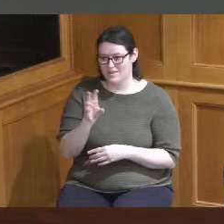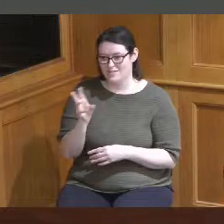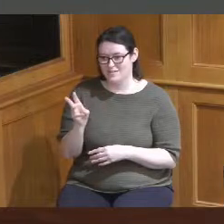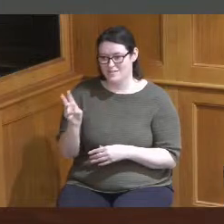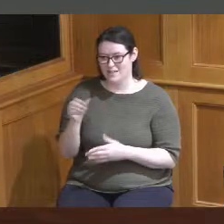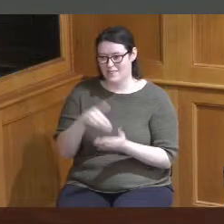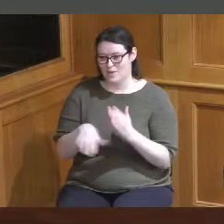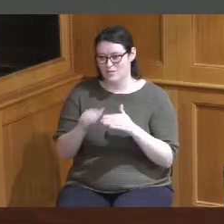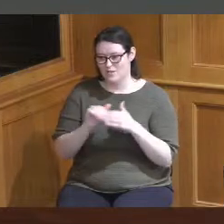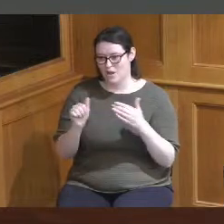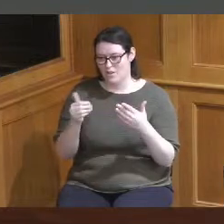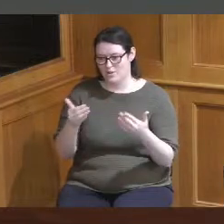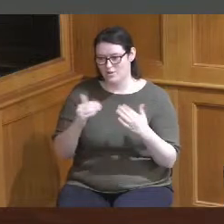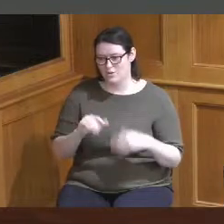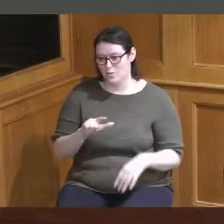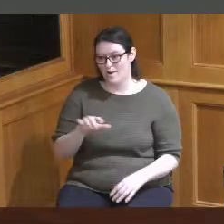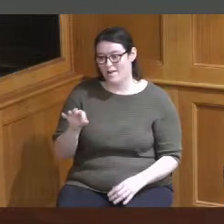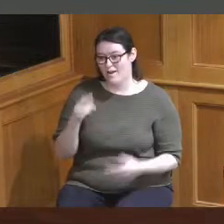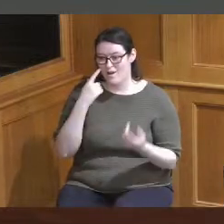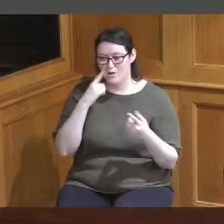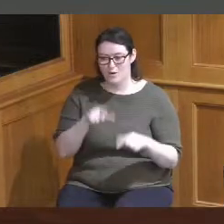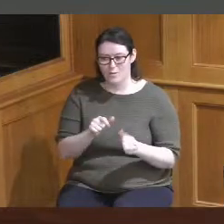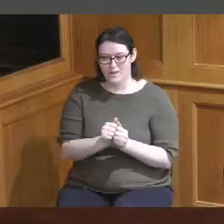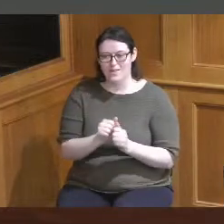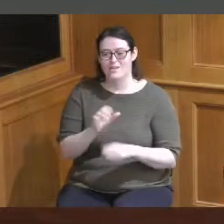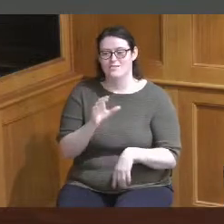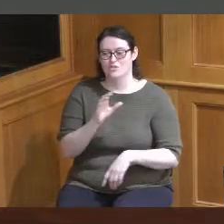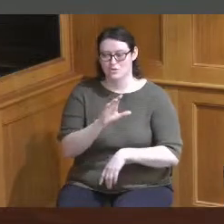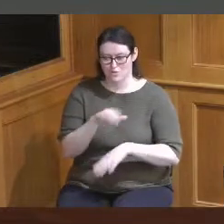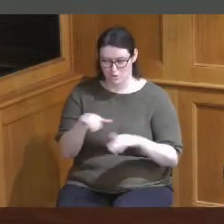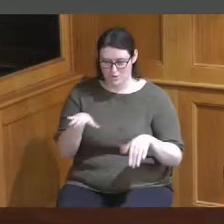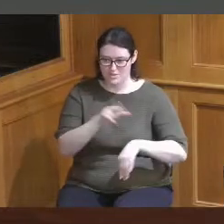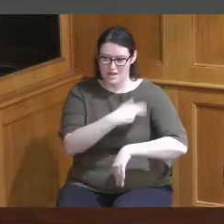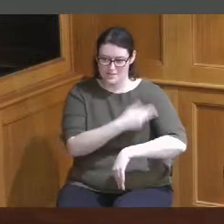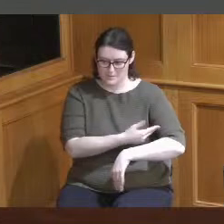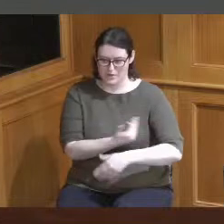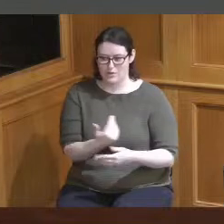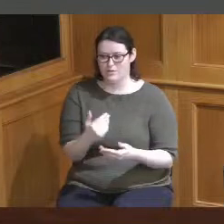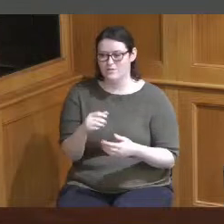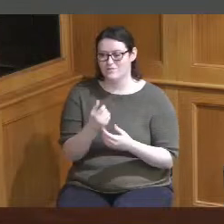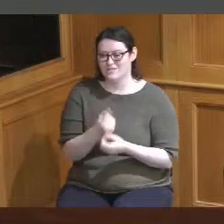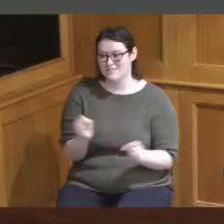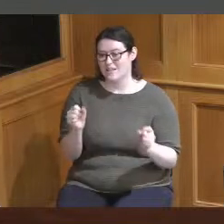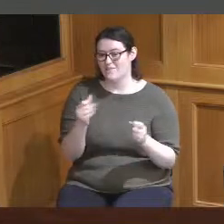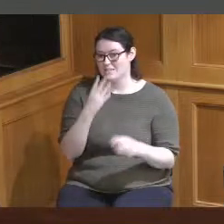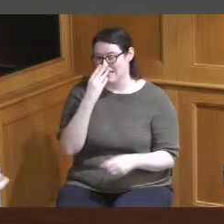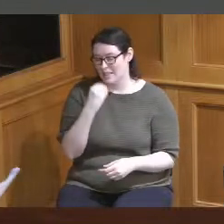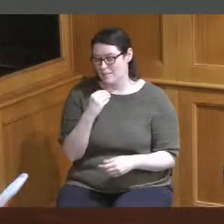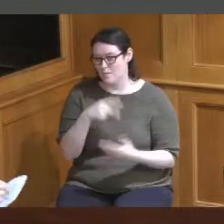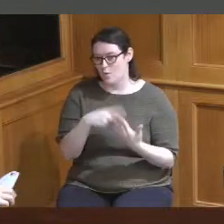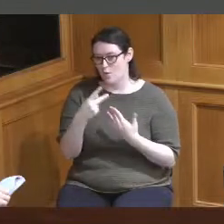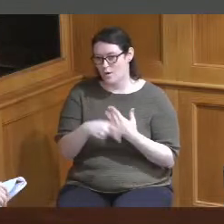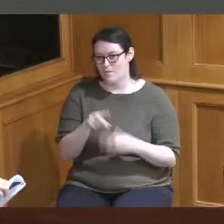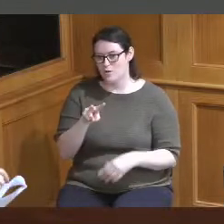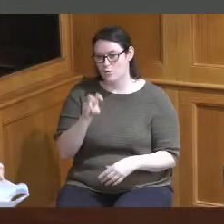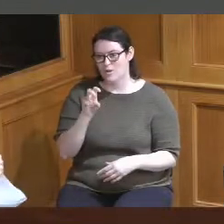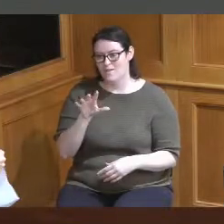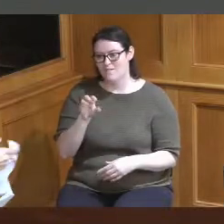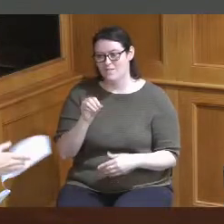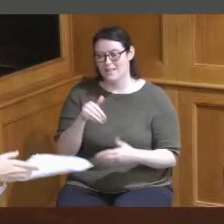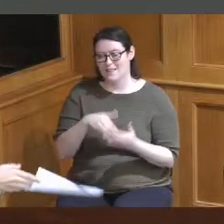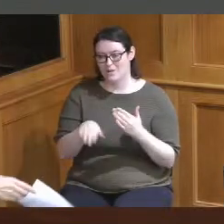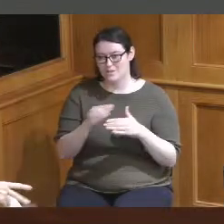$766,500. Item 29 is an agreement with Cincinnati Children's Medical Center for safe sleep programming,